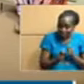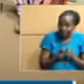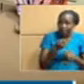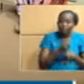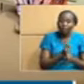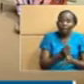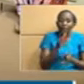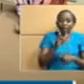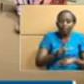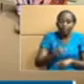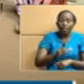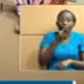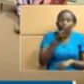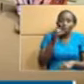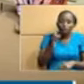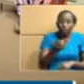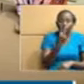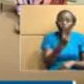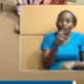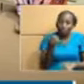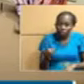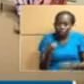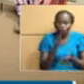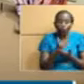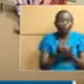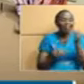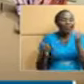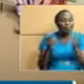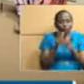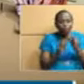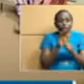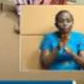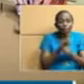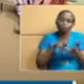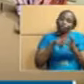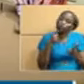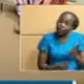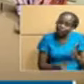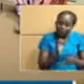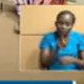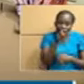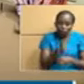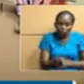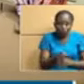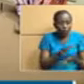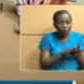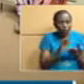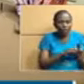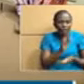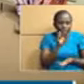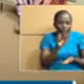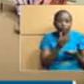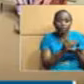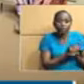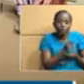for 300, 200 shillings, because there is a higher production. But what that means is, if somebody was investing a little of their savings